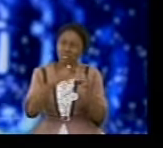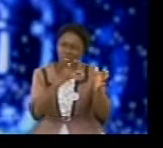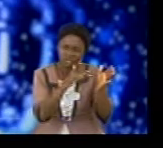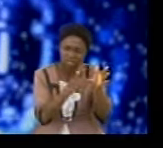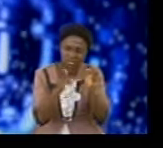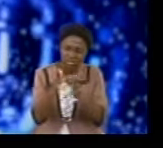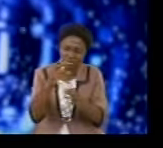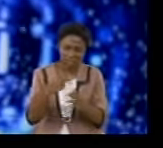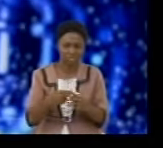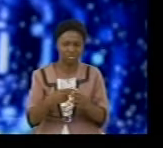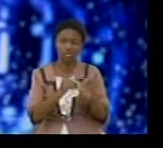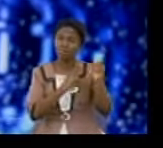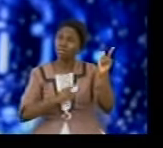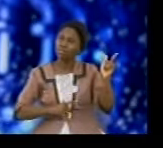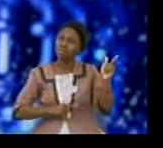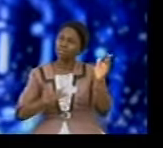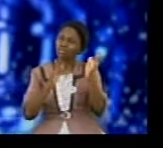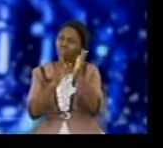Lord Jesus,